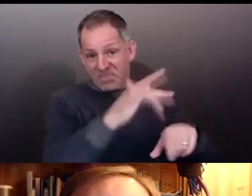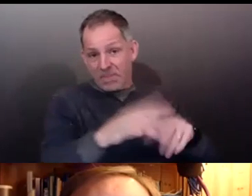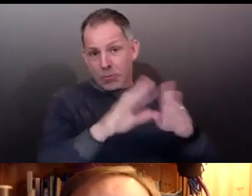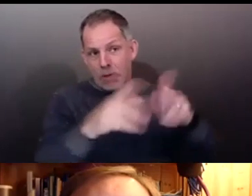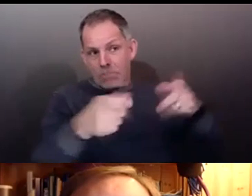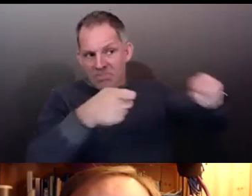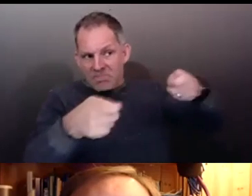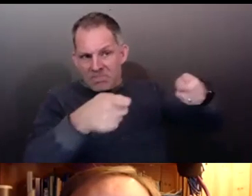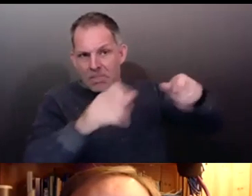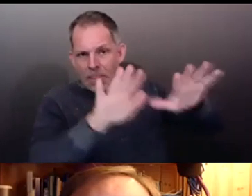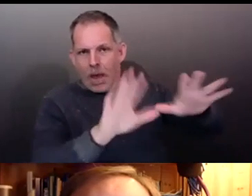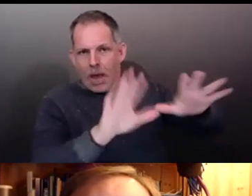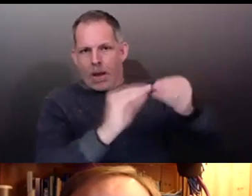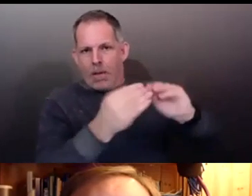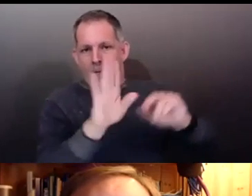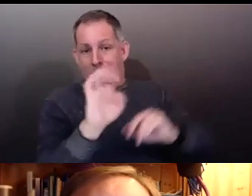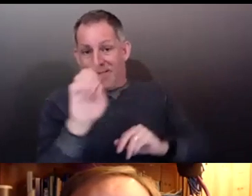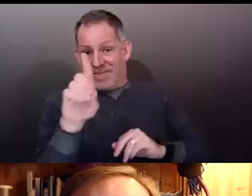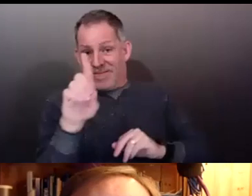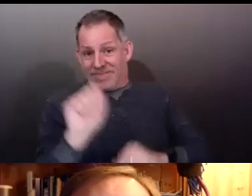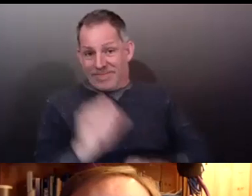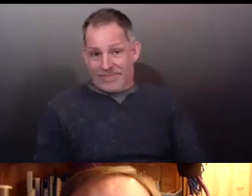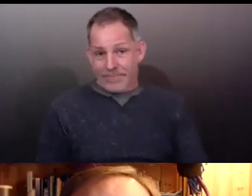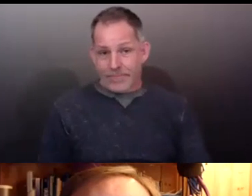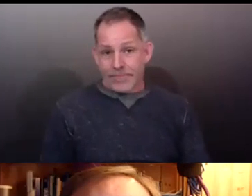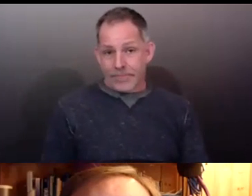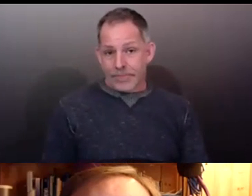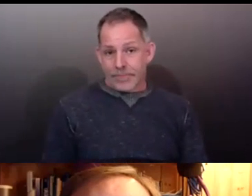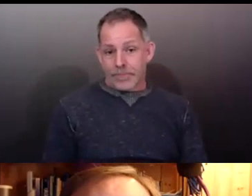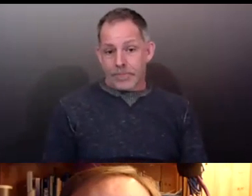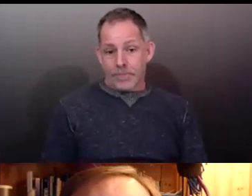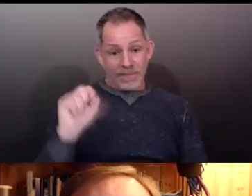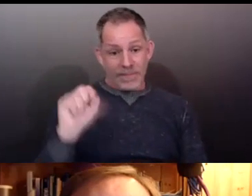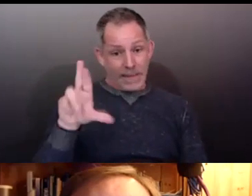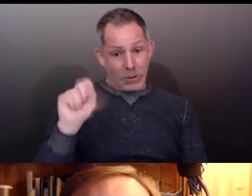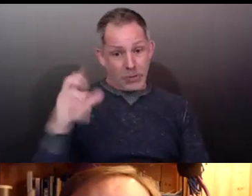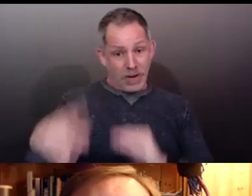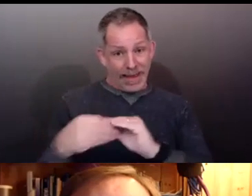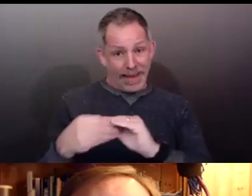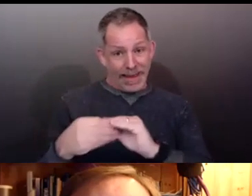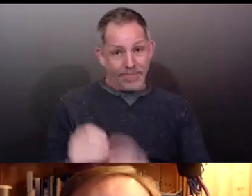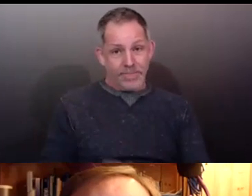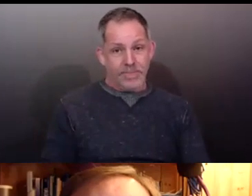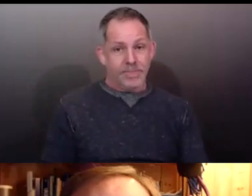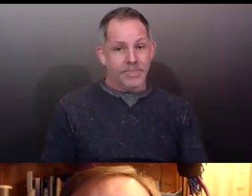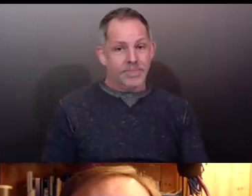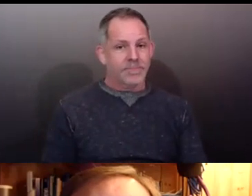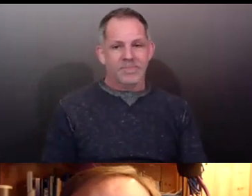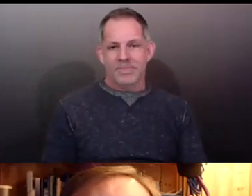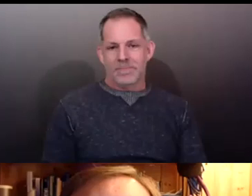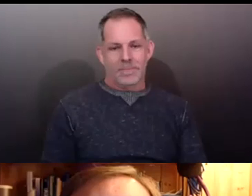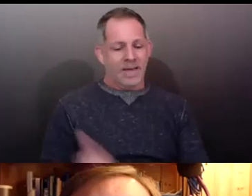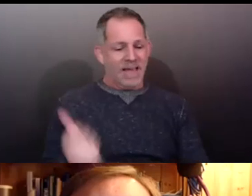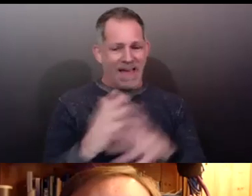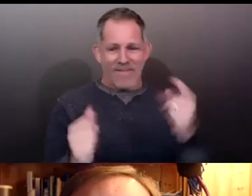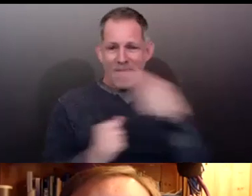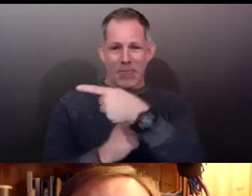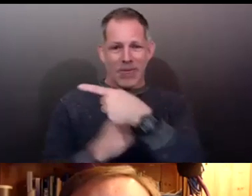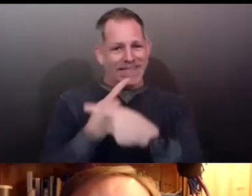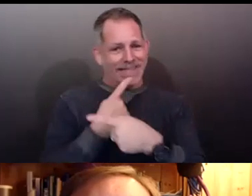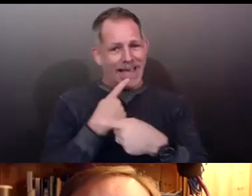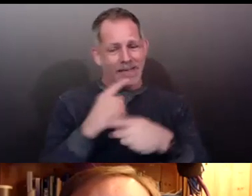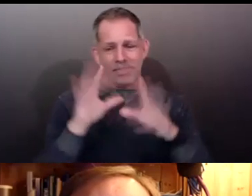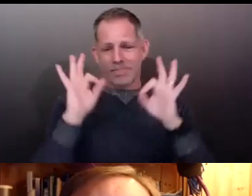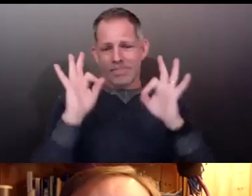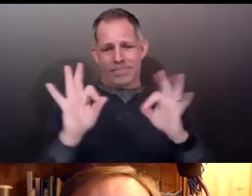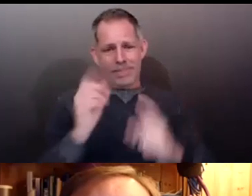Dr. Spitters? Yeah, you know, absolutely. Everything that's been said, I would just add a couple of things to that. One is